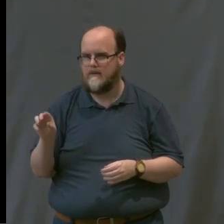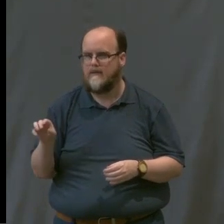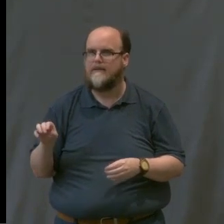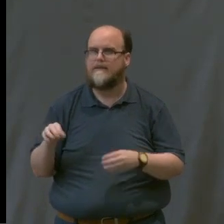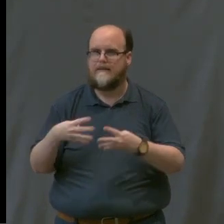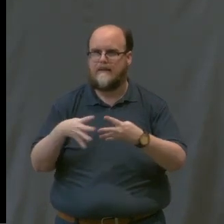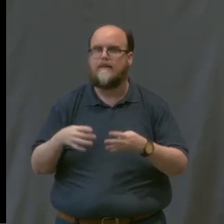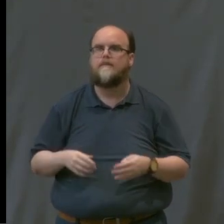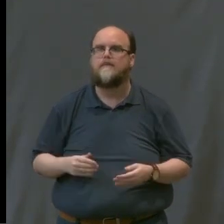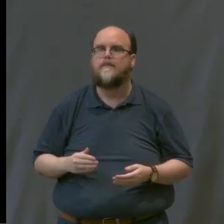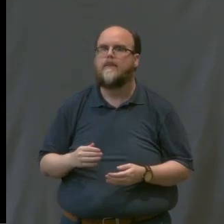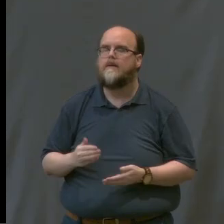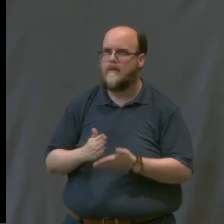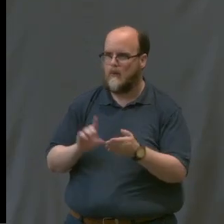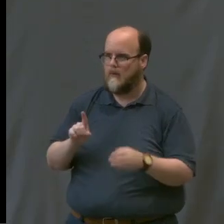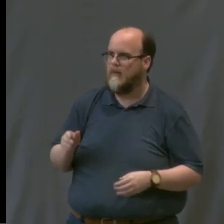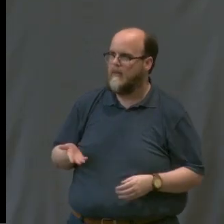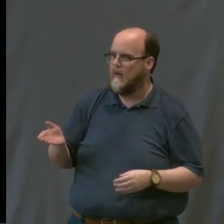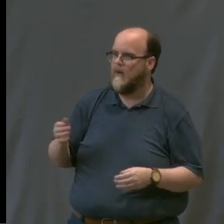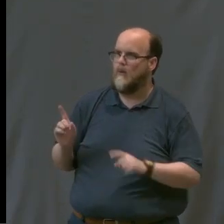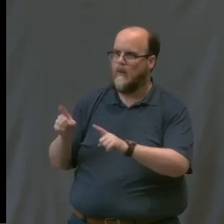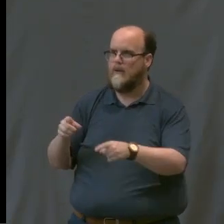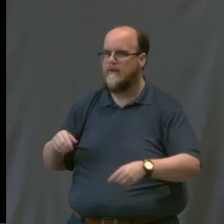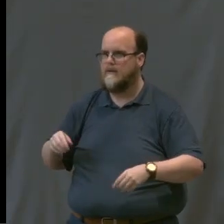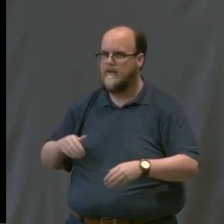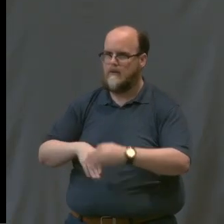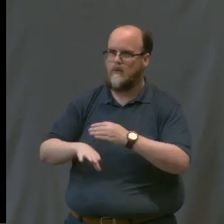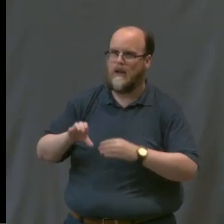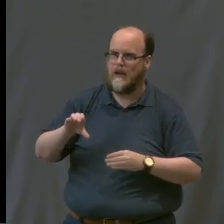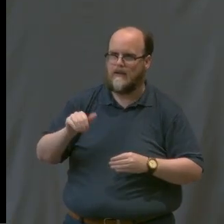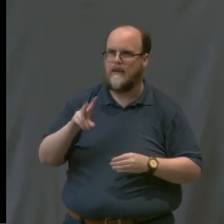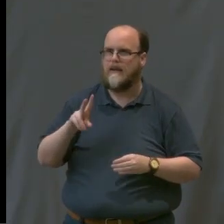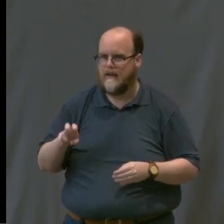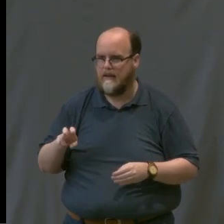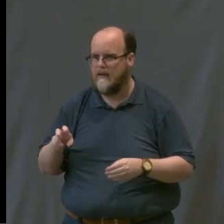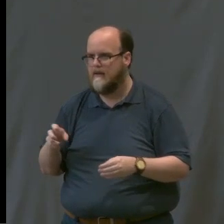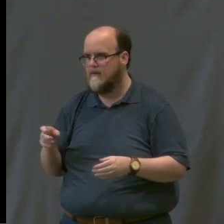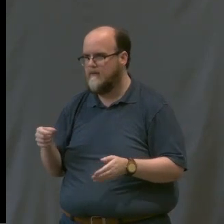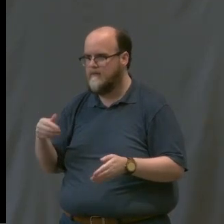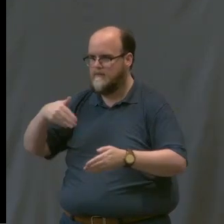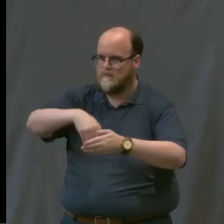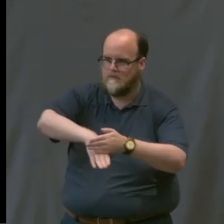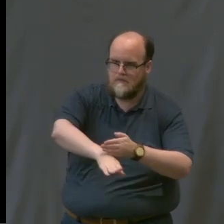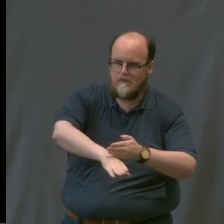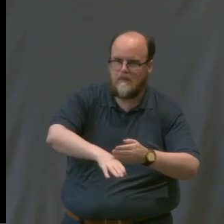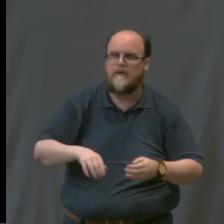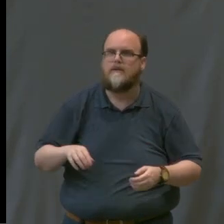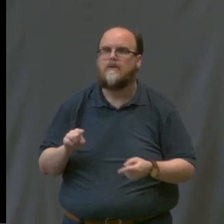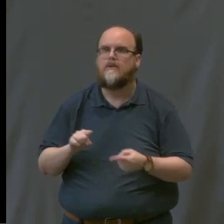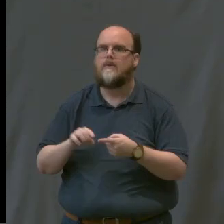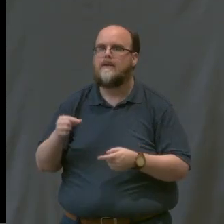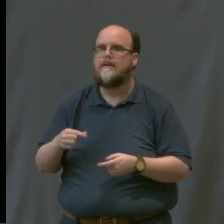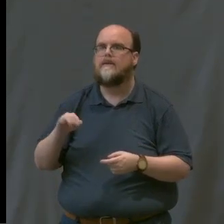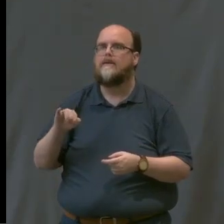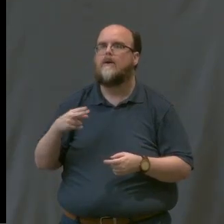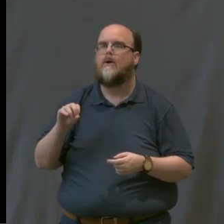in there's many cave entries, so they went into one of the cave entries and went down into the Gihon Spring Tunnel.